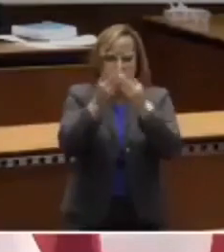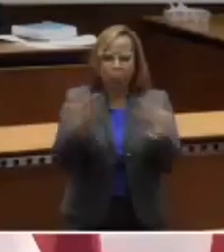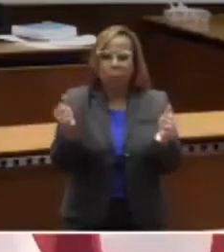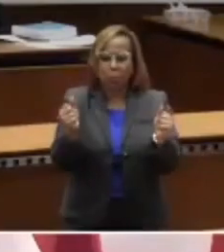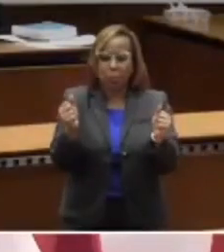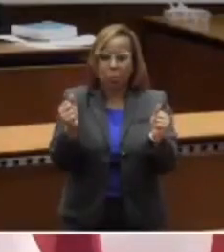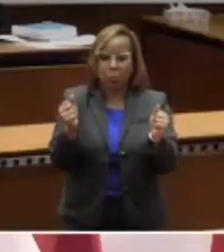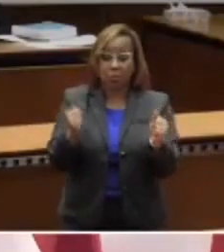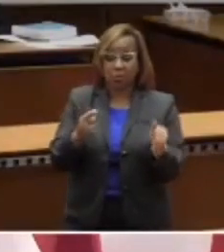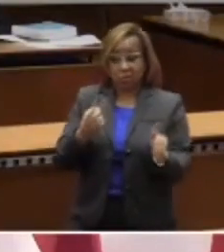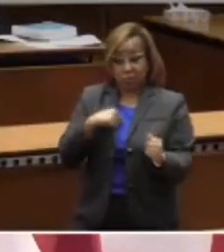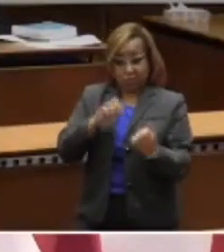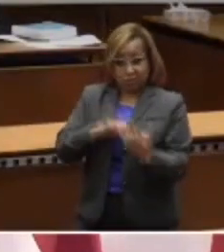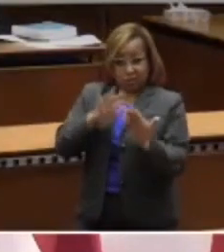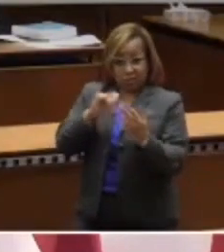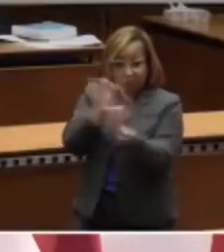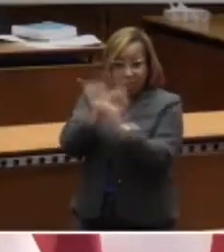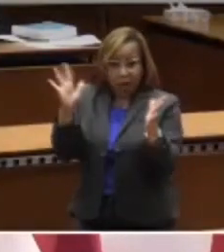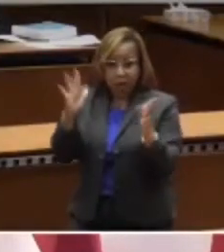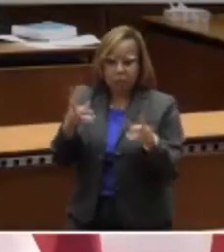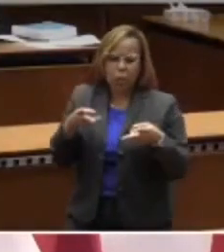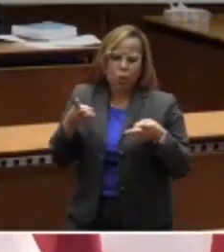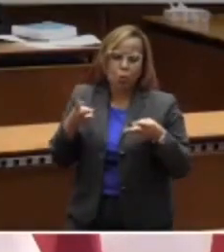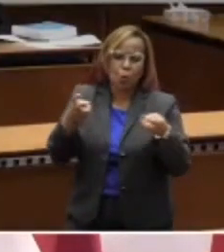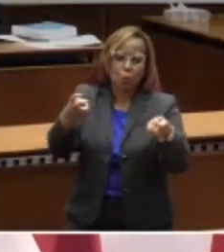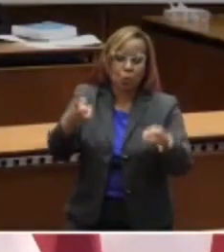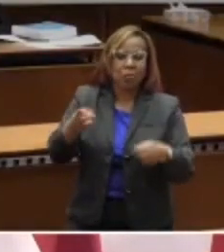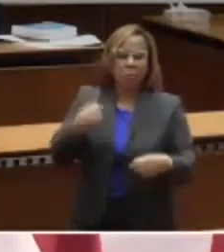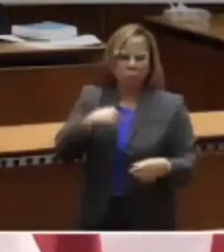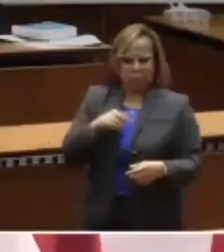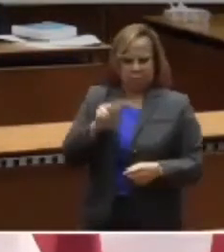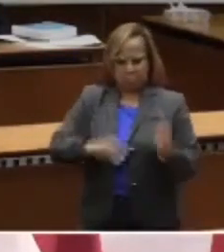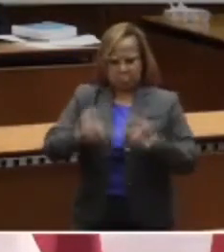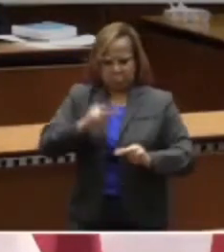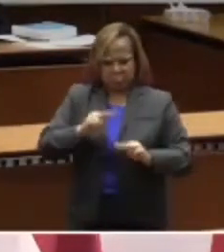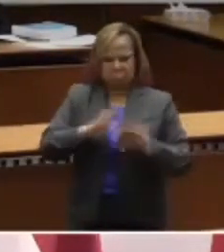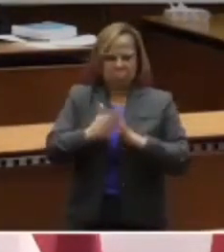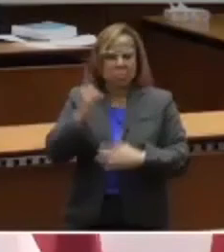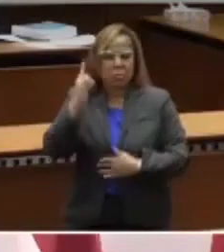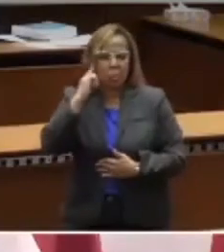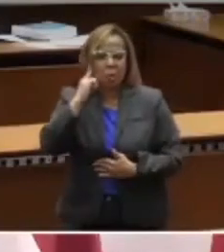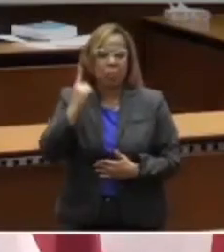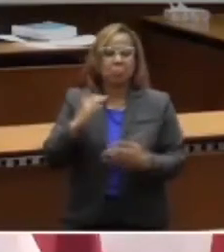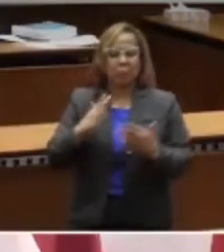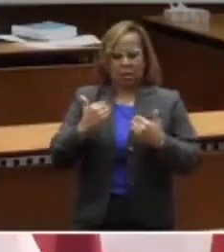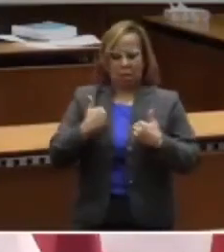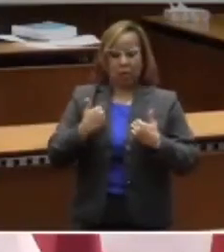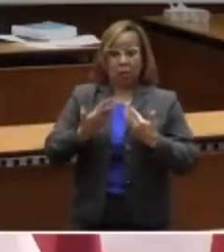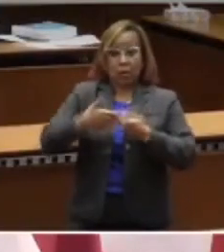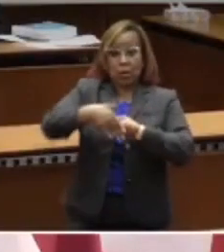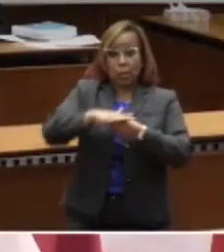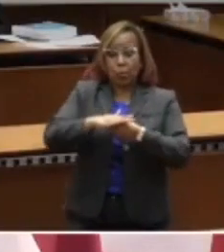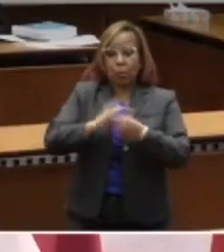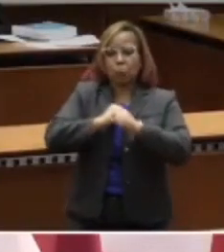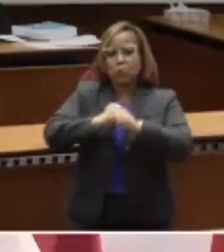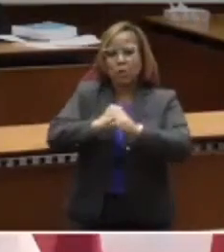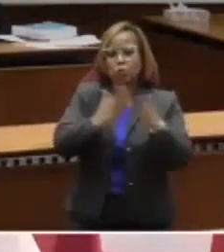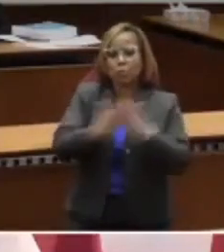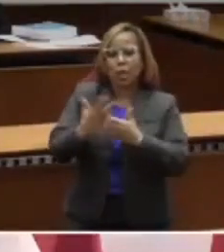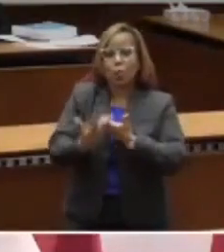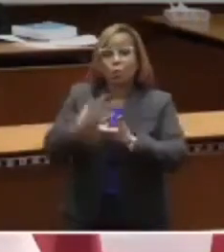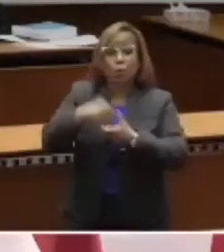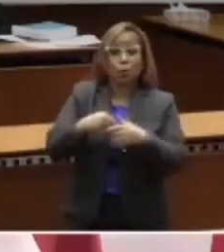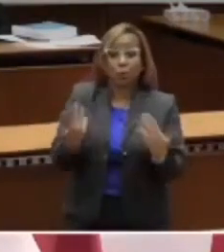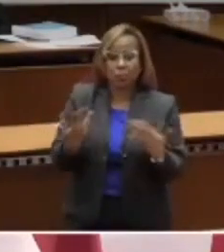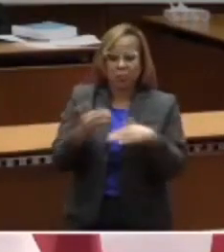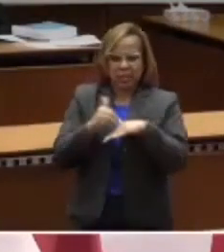To combat the violence and the looting, we got smarter and established a neighborhood protection plan, which included